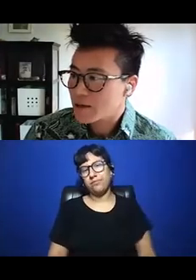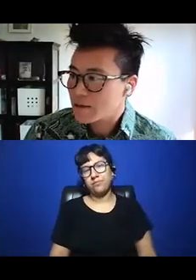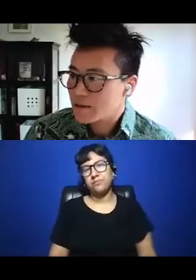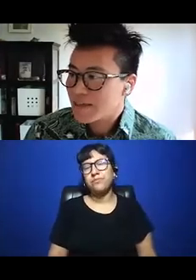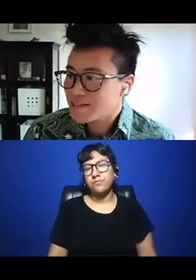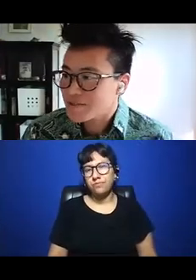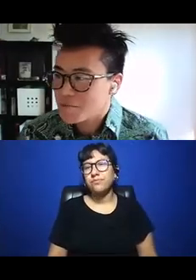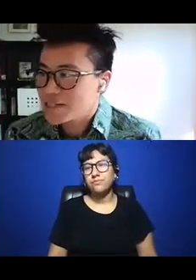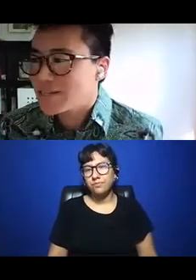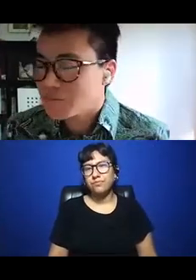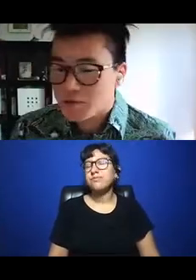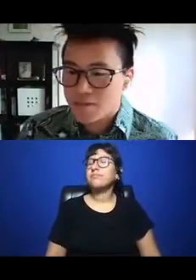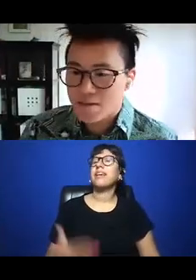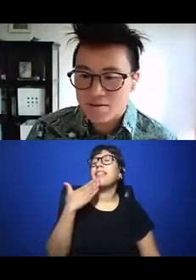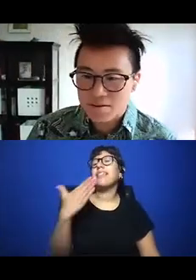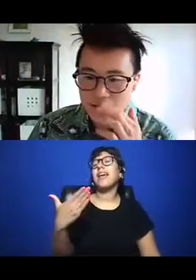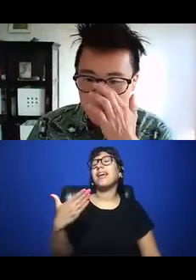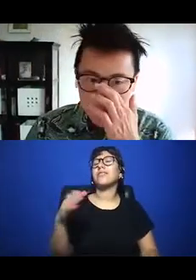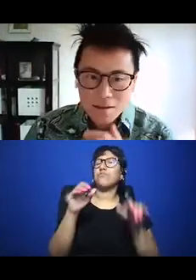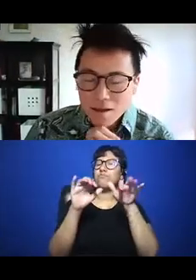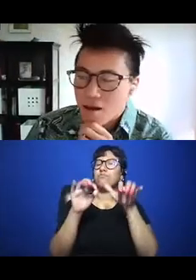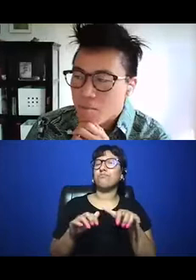Yeah, thanks for helping take some notes in there.